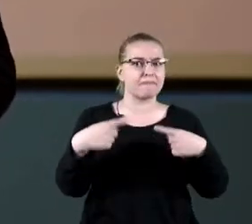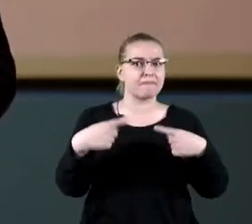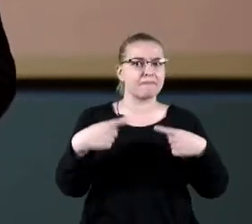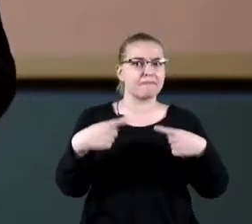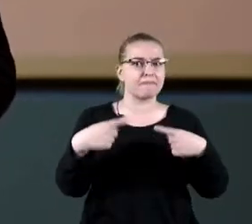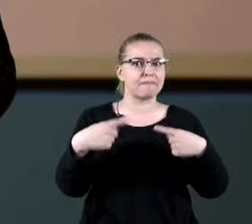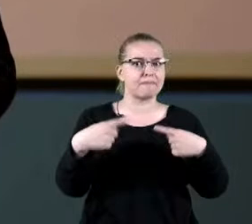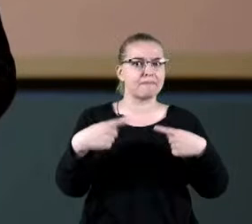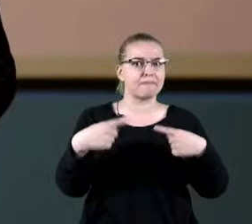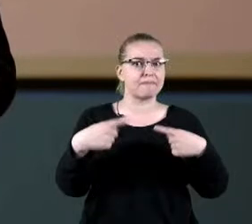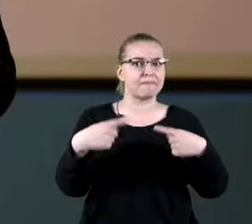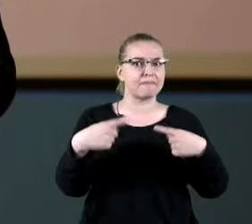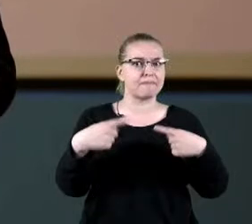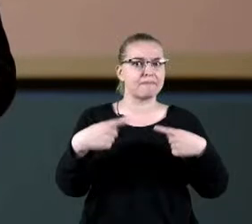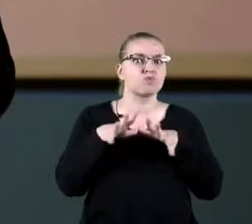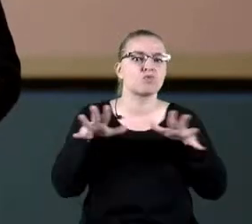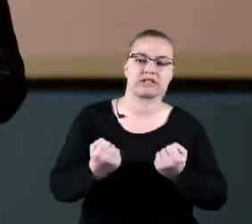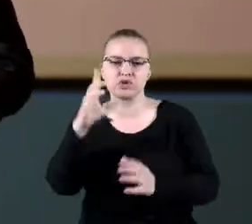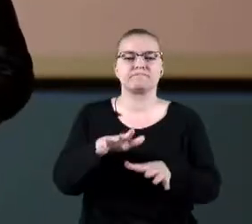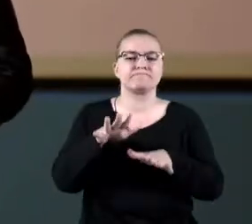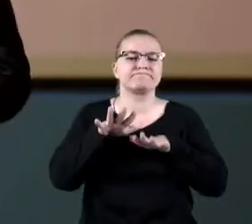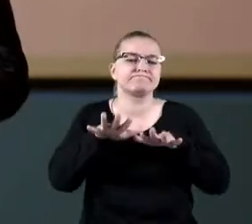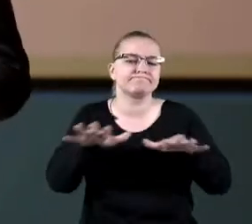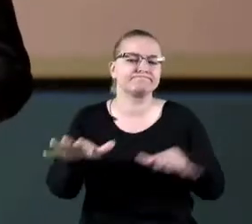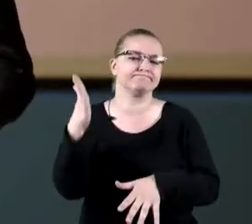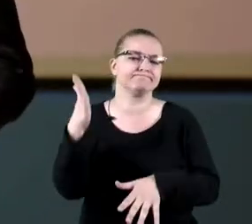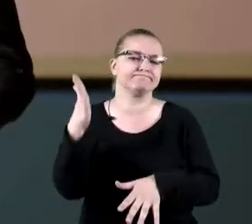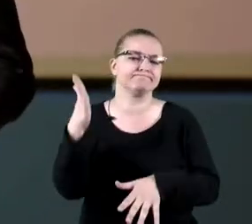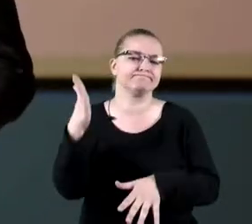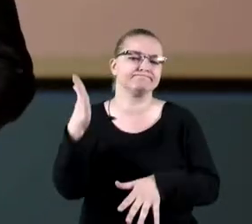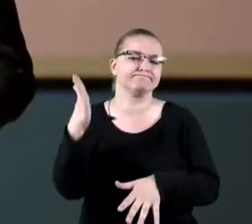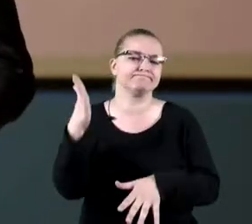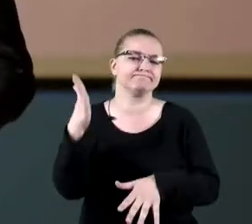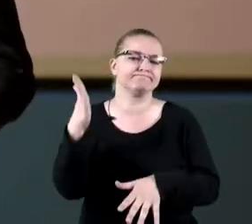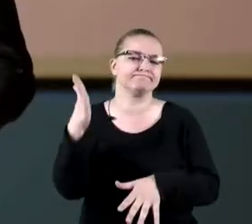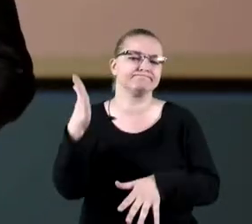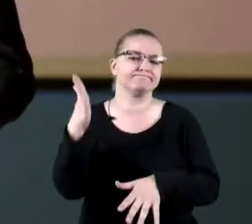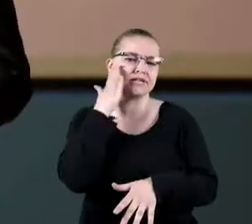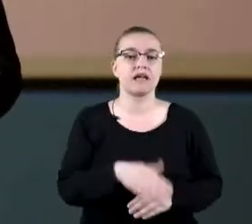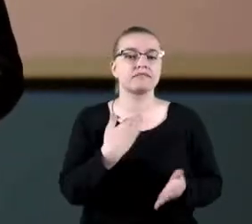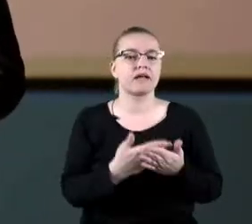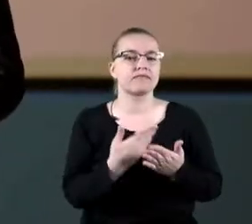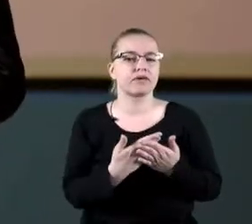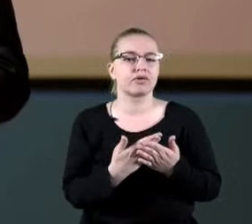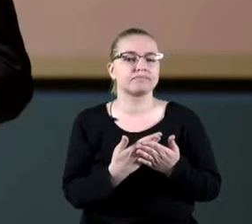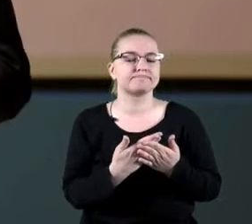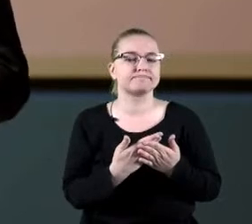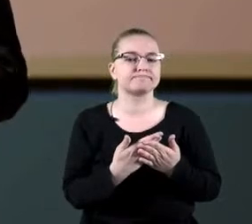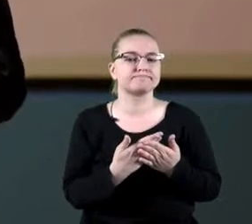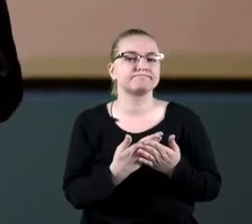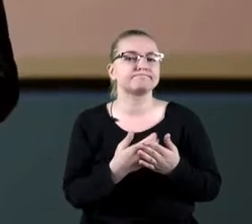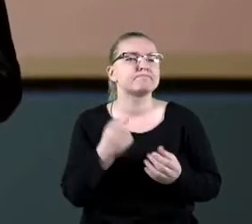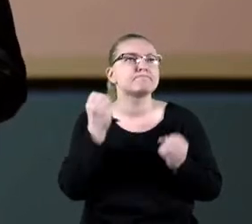with such a huge weight of settlements of people in one large area. And thinking about smart